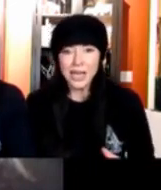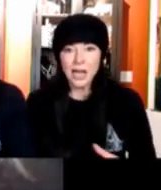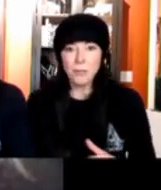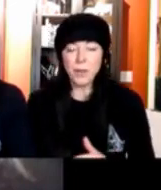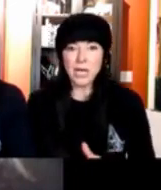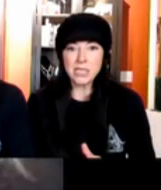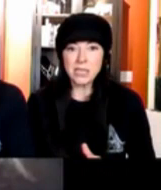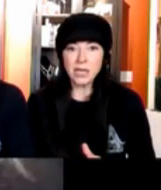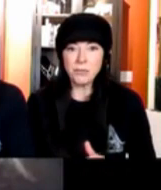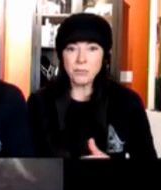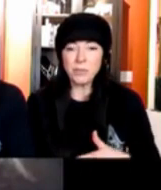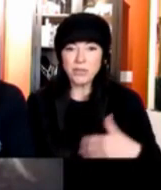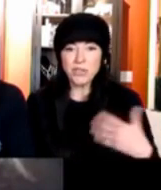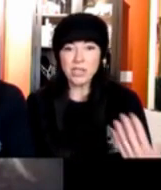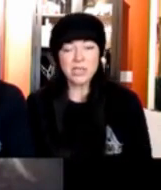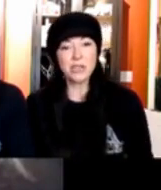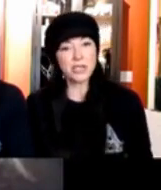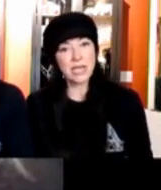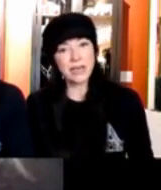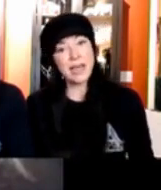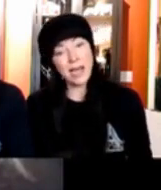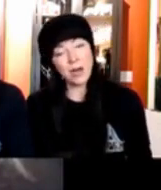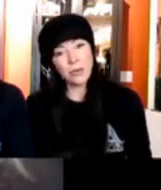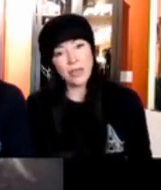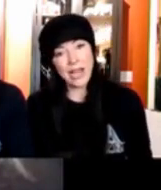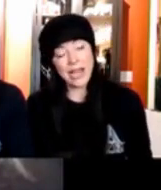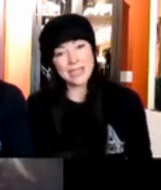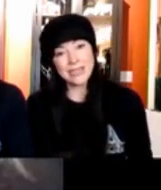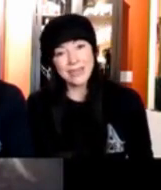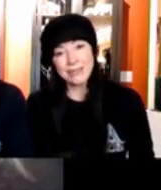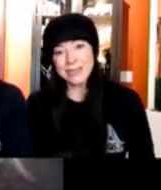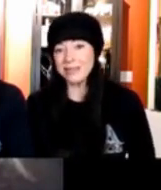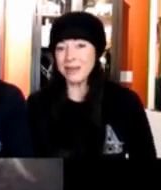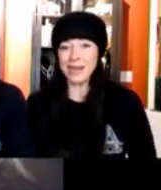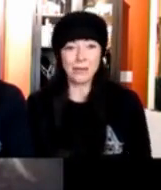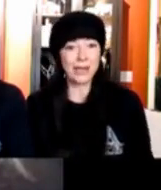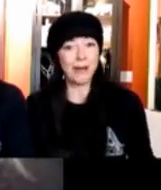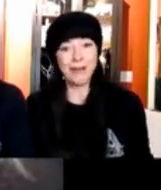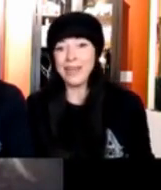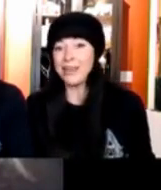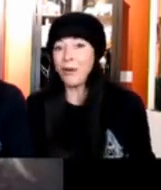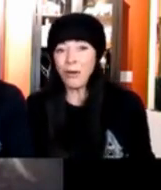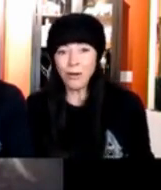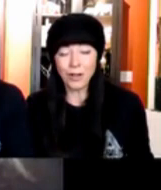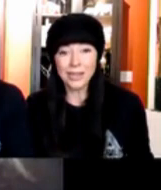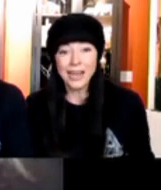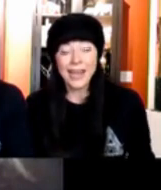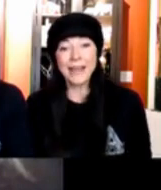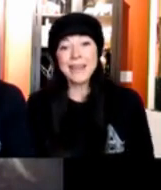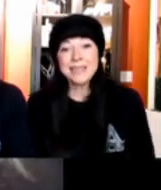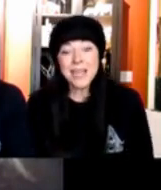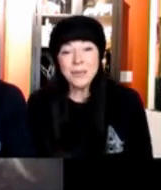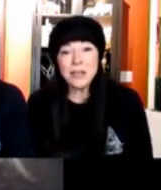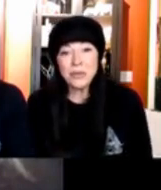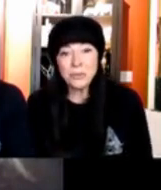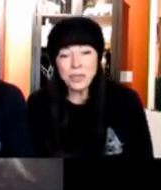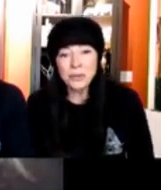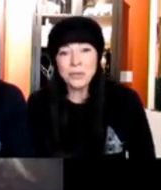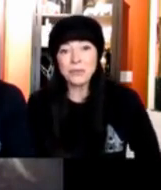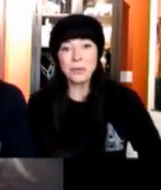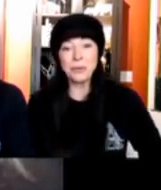evil. But people are starting to understand now that that's not how they are at all. And that's